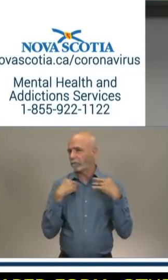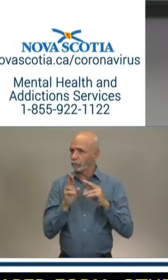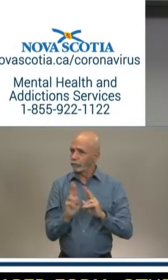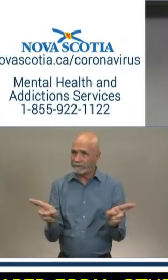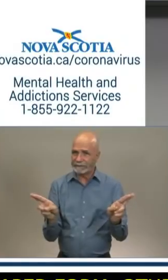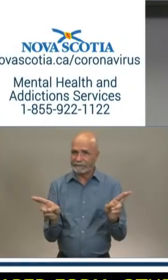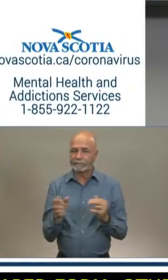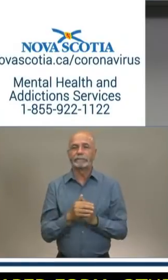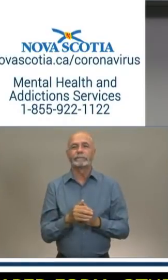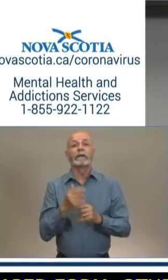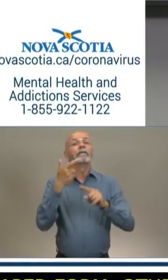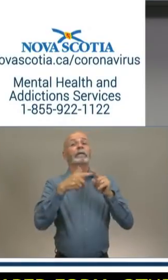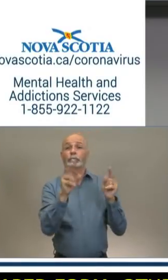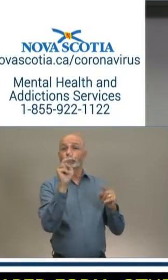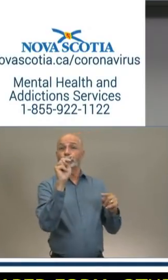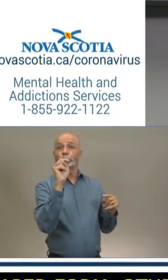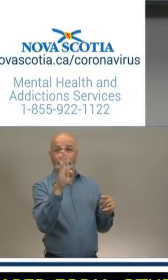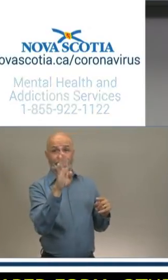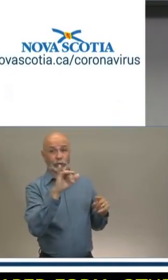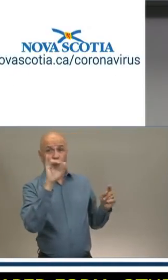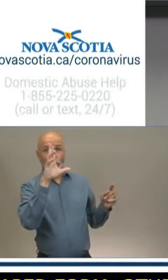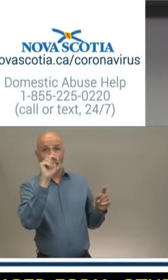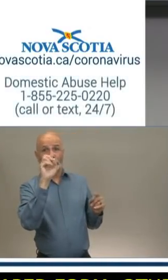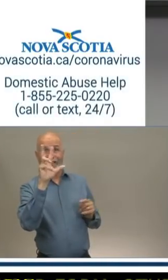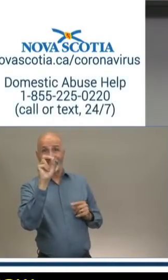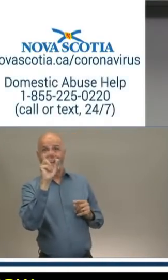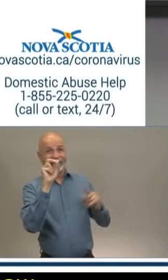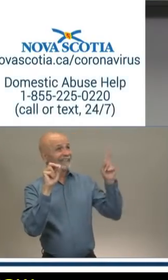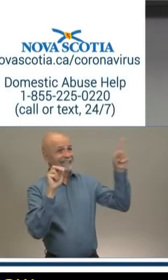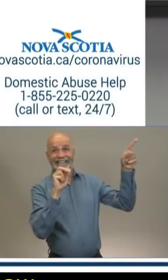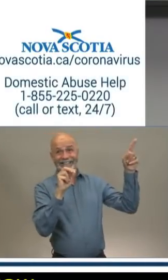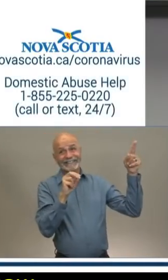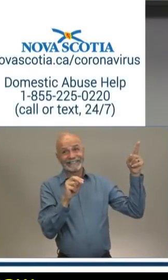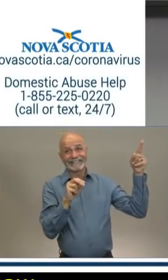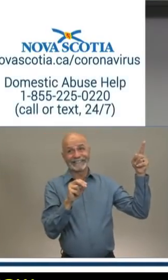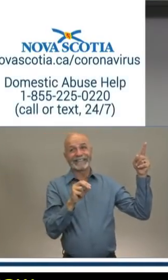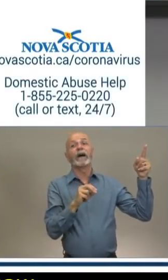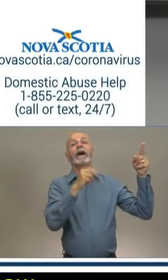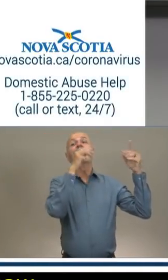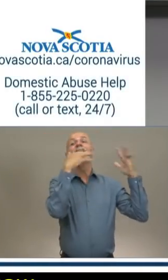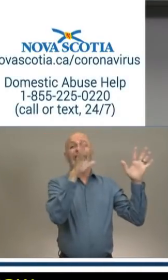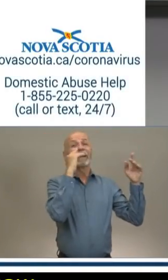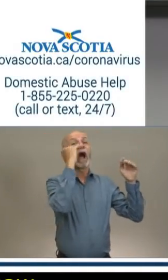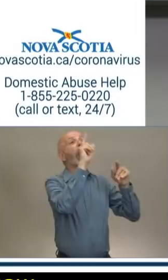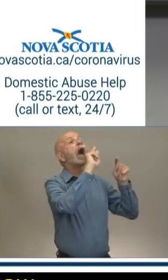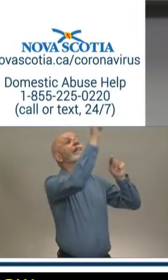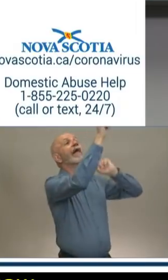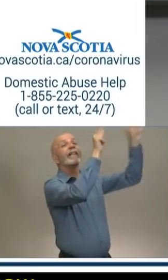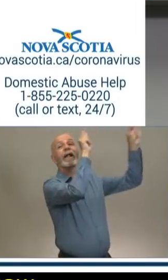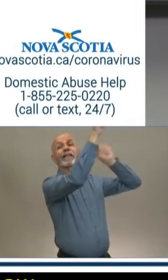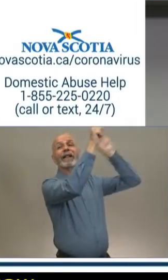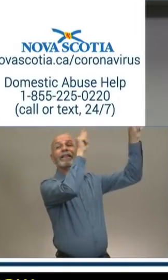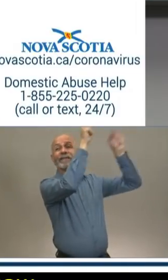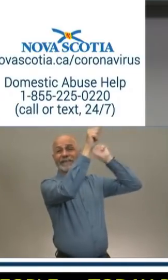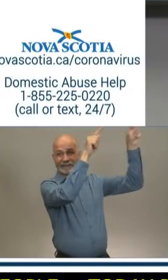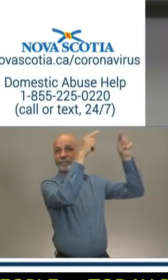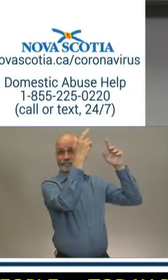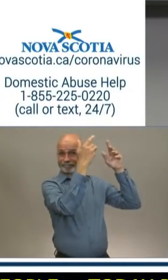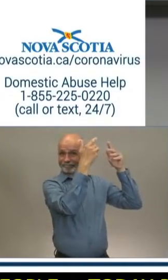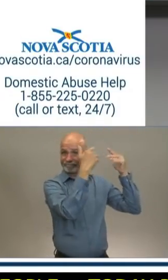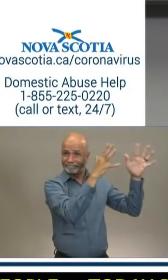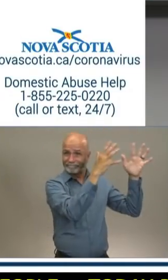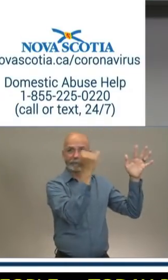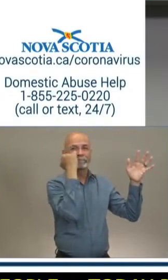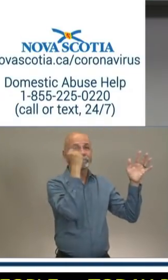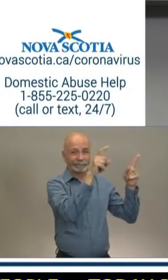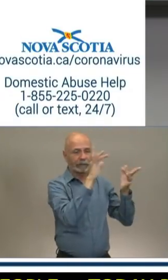from New Brunswick. On the 30th, it'll be people coming from outside of Atlantic Canada. They have to log into our